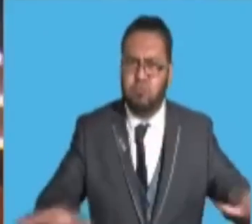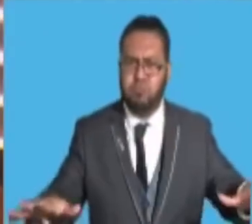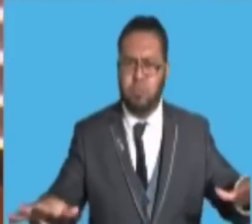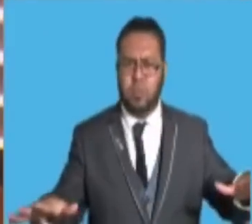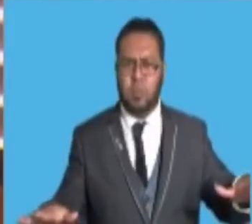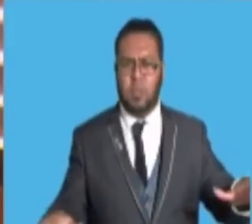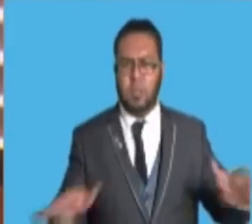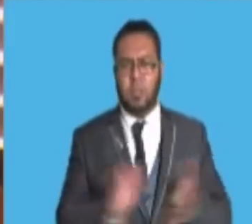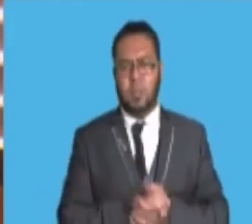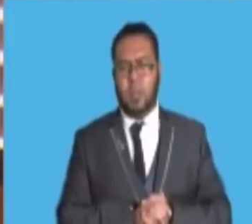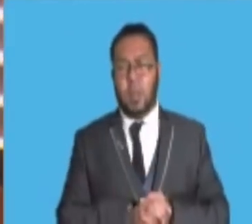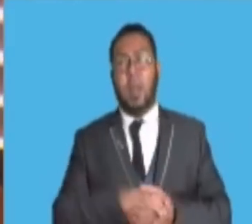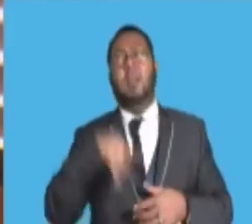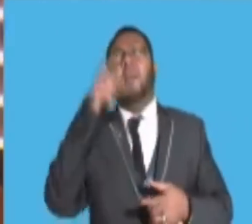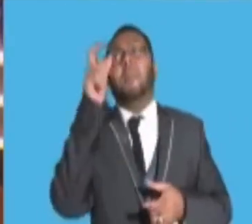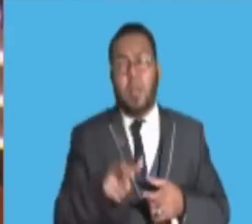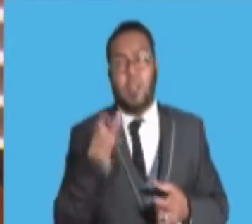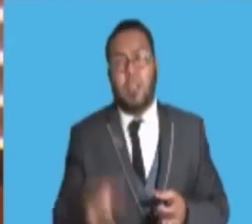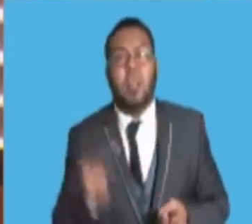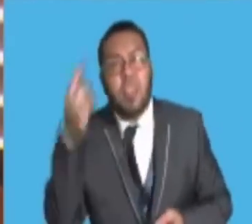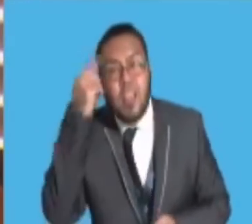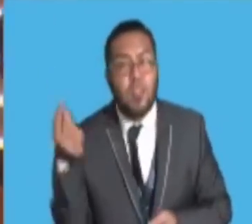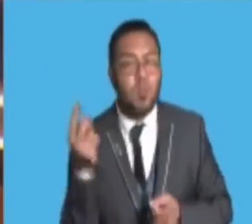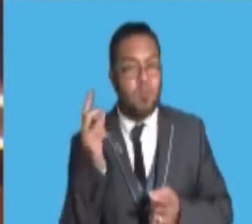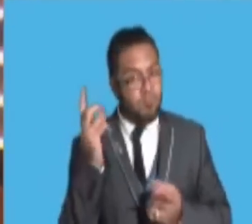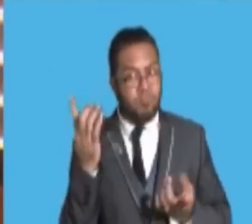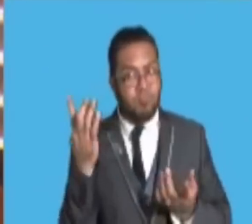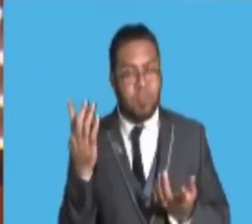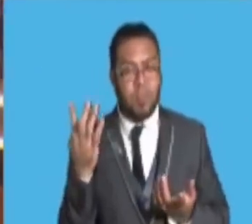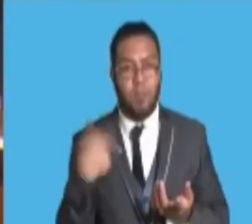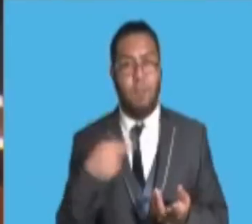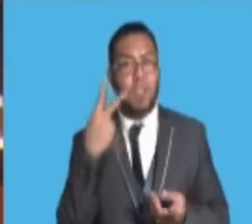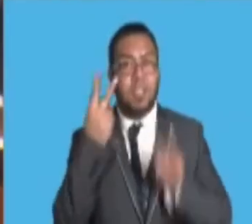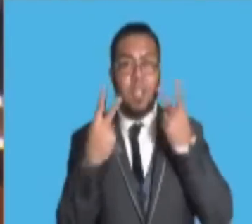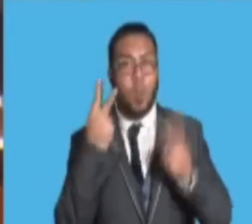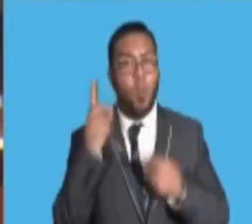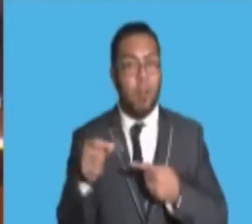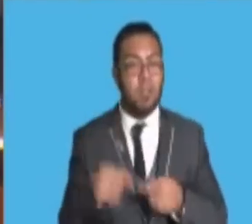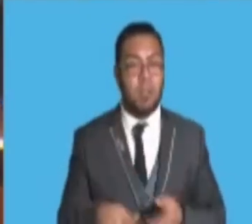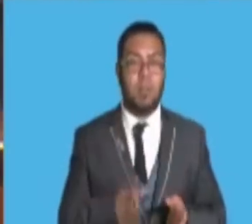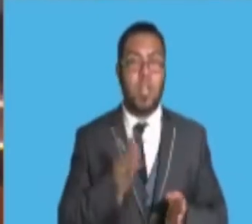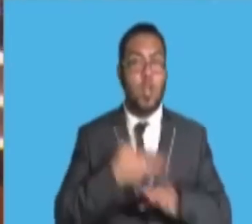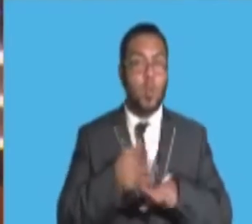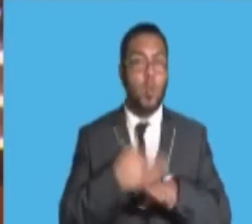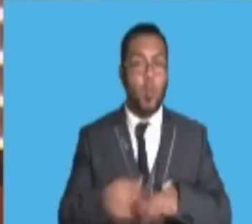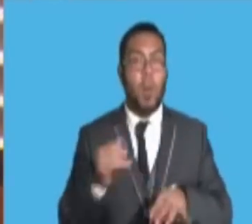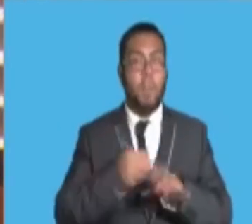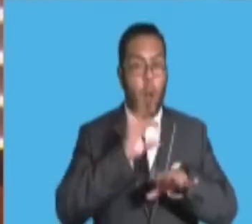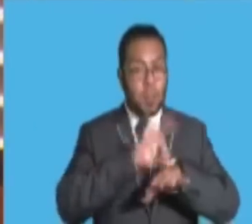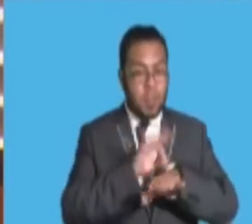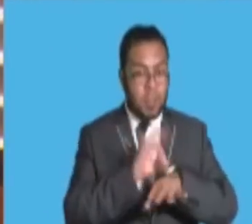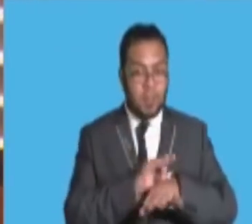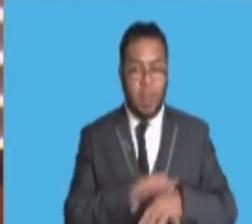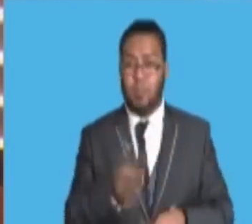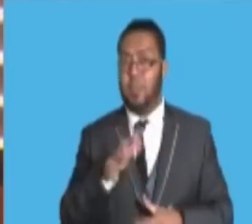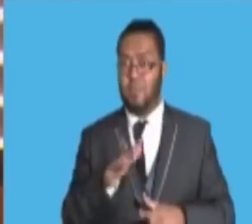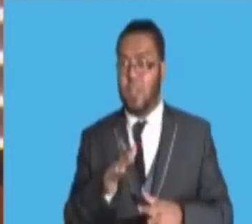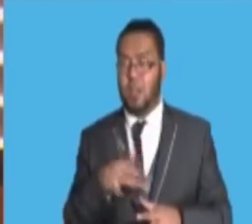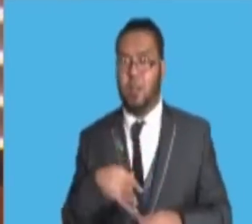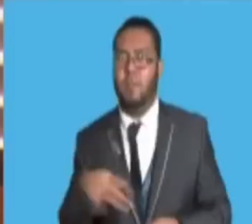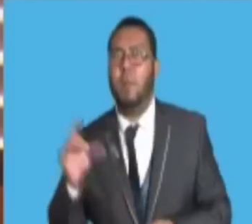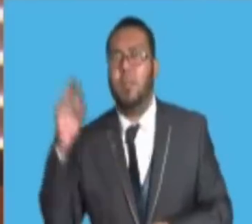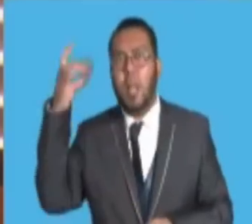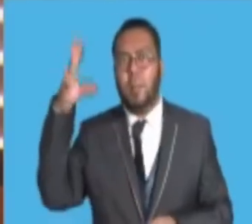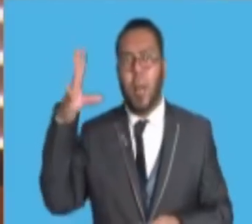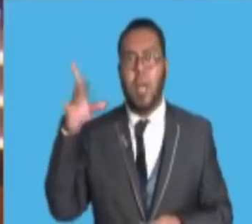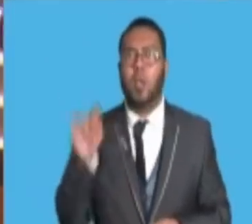a patient thinks twice about visiting one of these innovative new medical facilities because of the fear instilled by the opposition, it